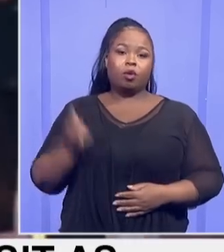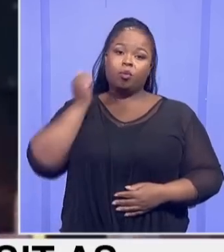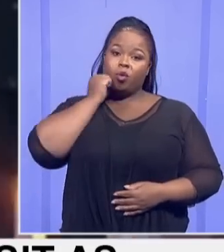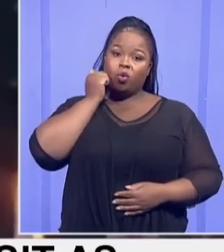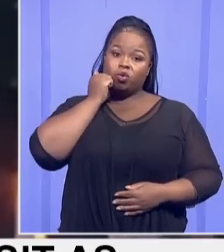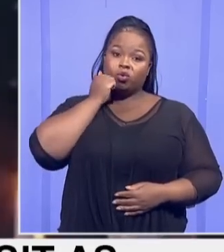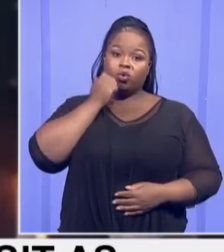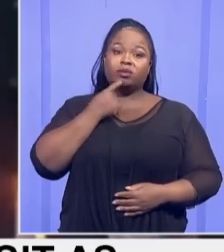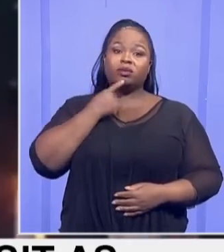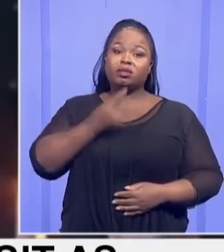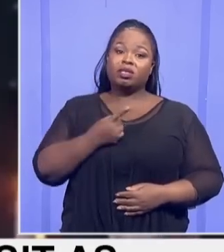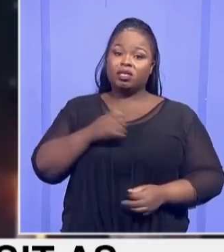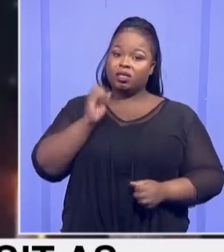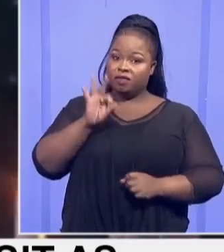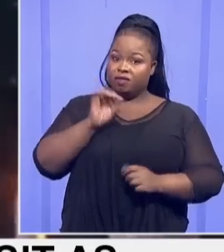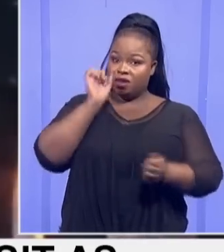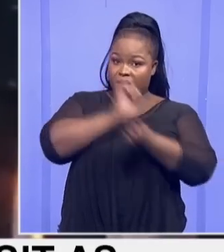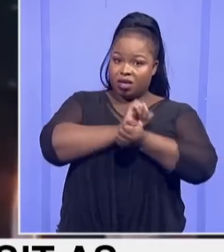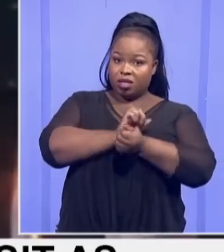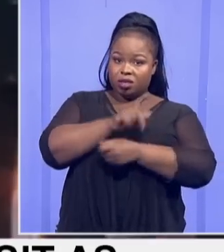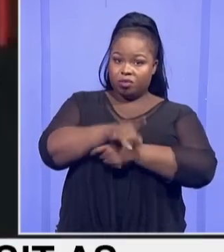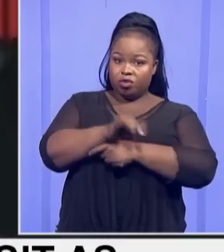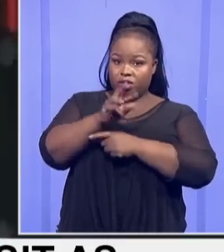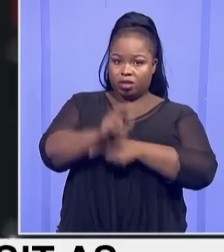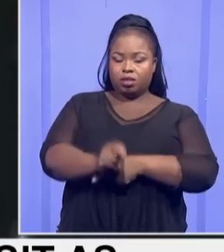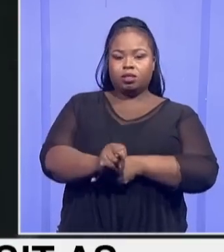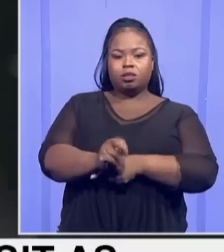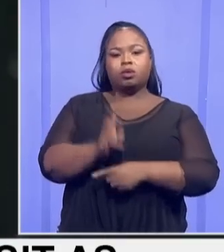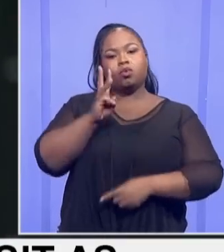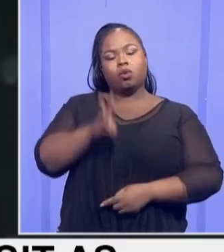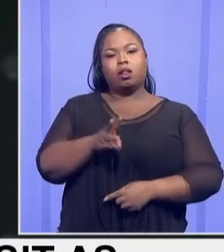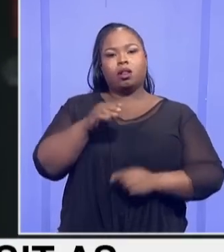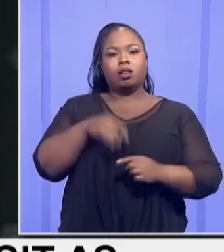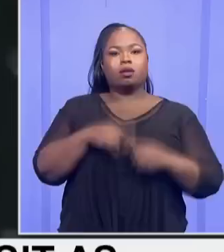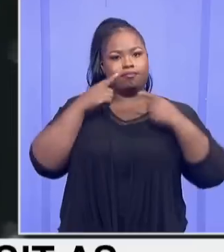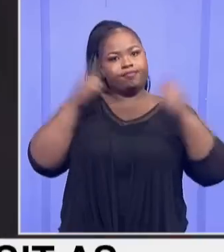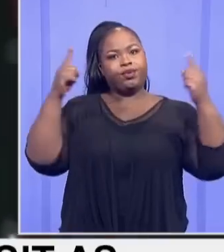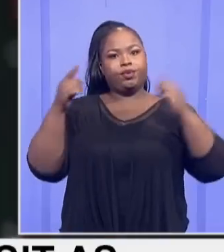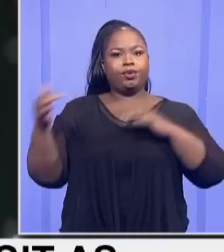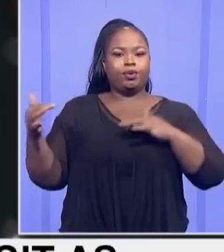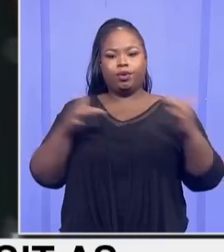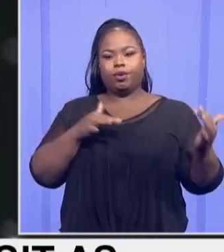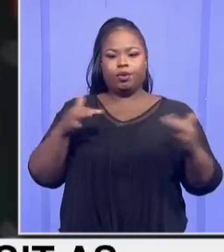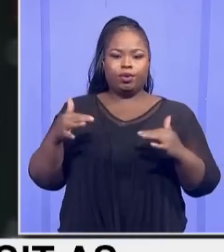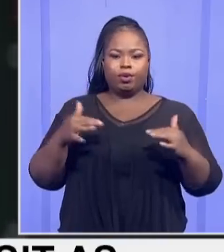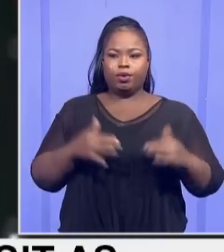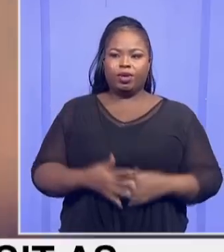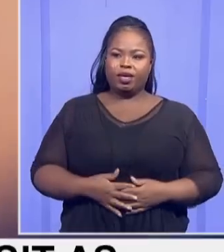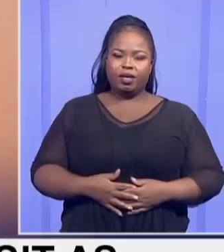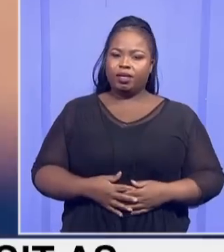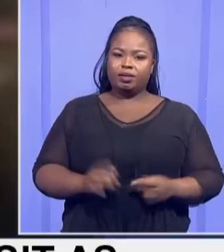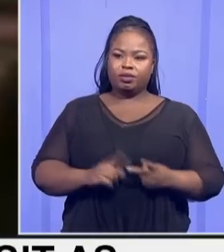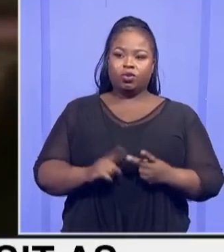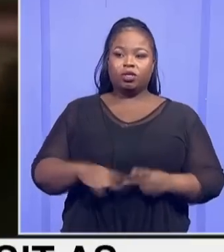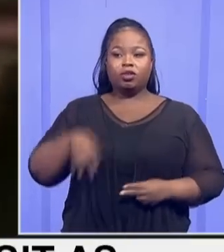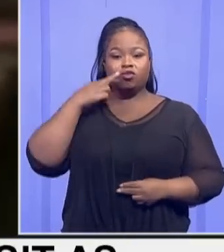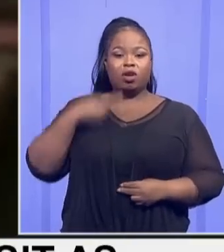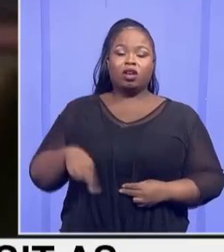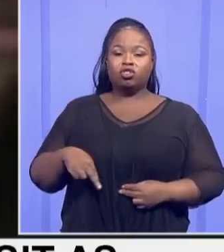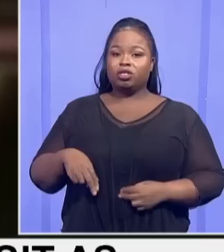that arresting President Putin will be a declaration of war. Russia is not a member of the